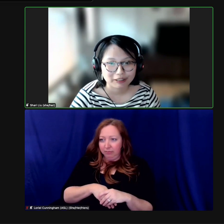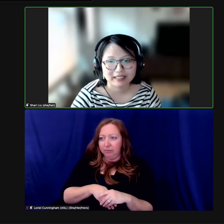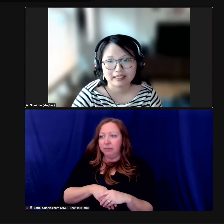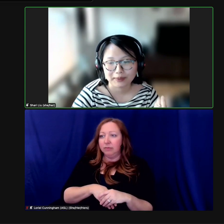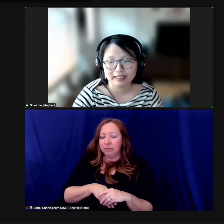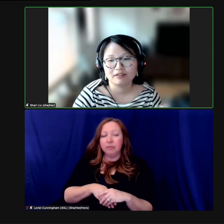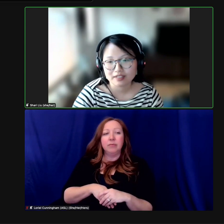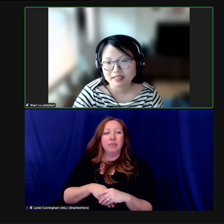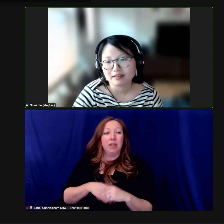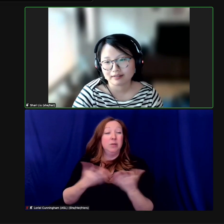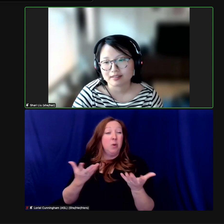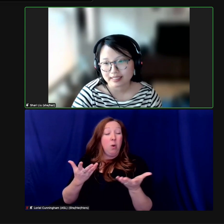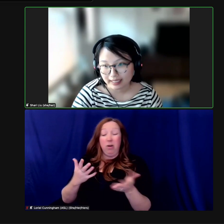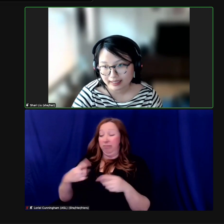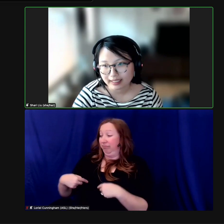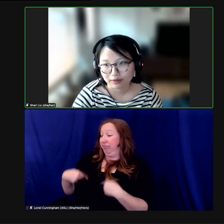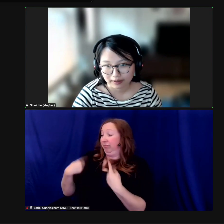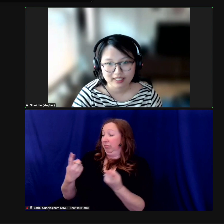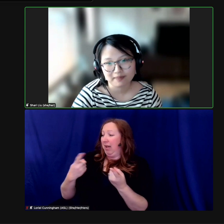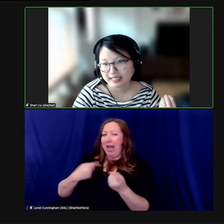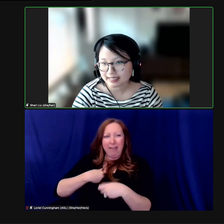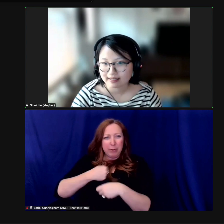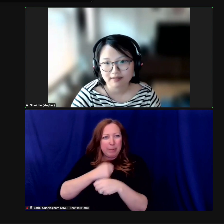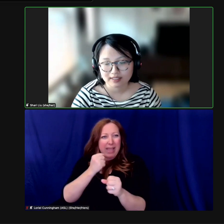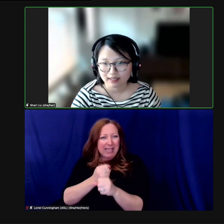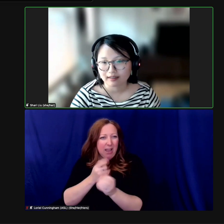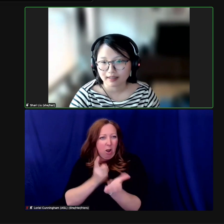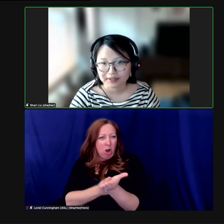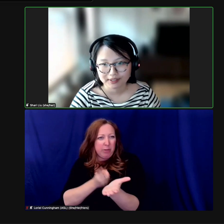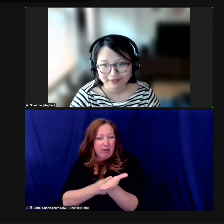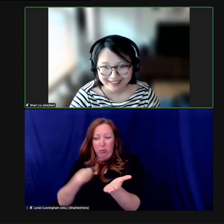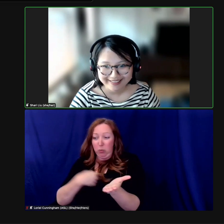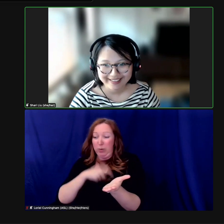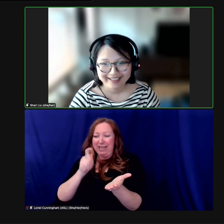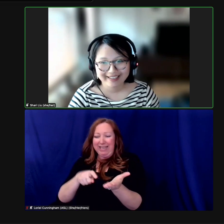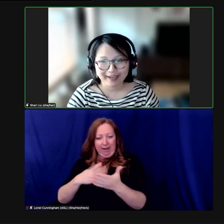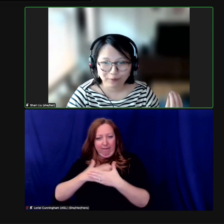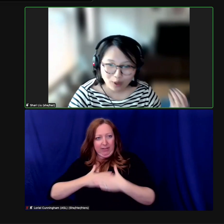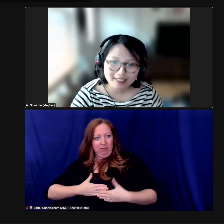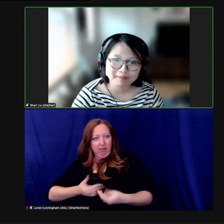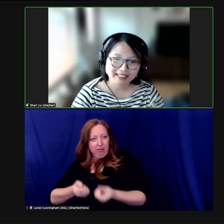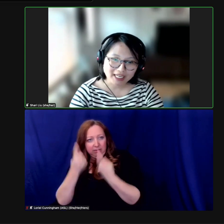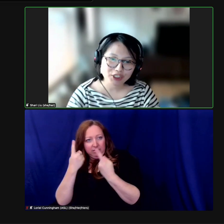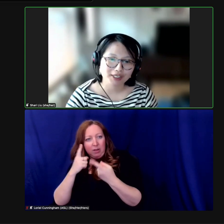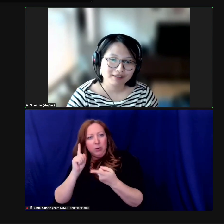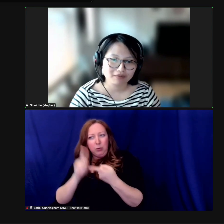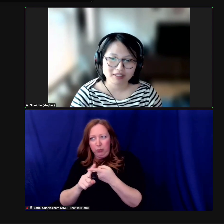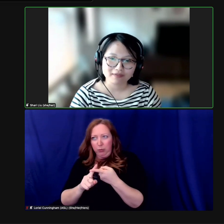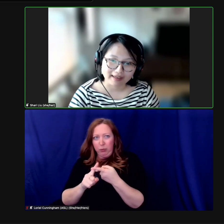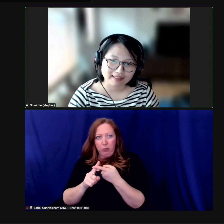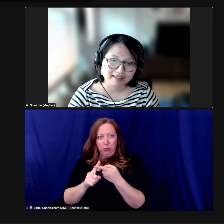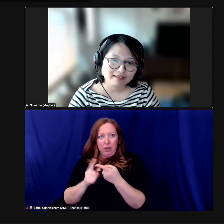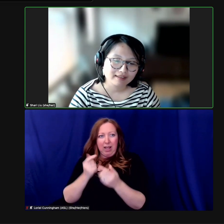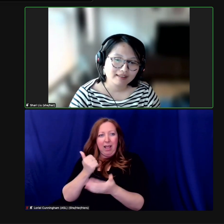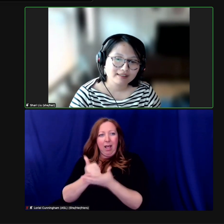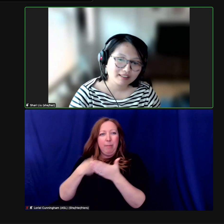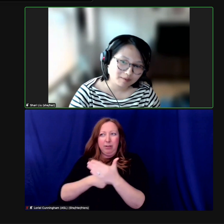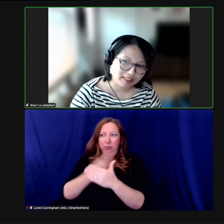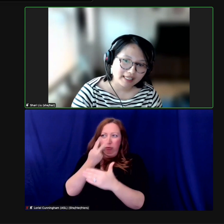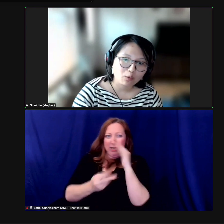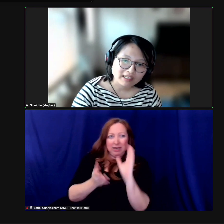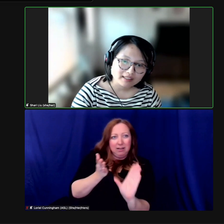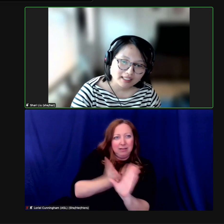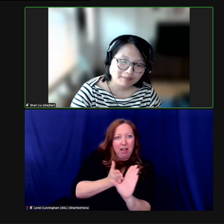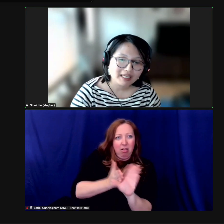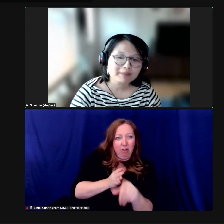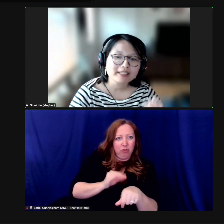an argument that we need physical understanding in order to make sense of these psychological events. And one implication of this finding could